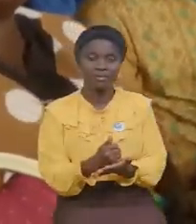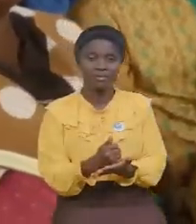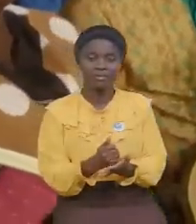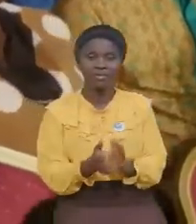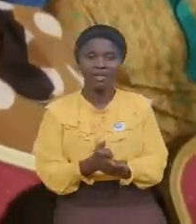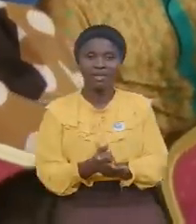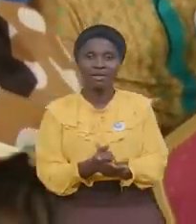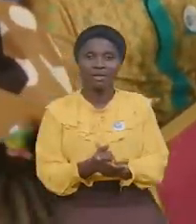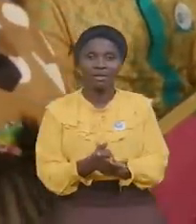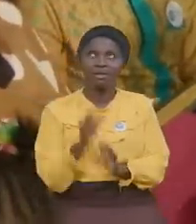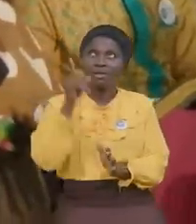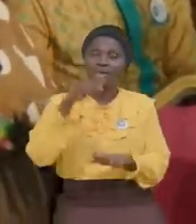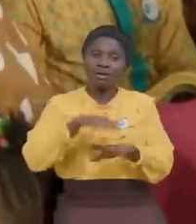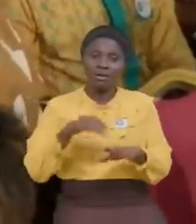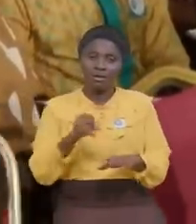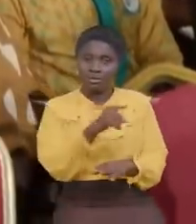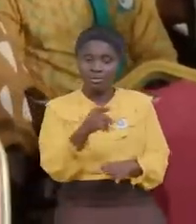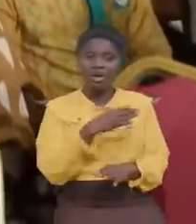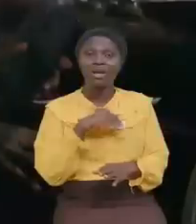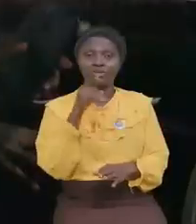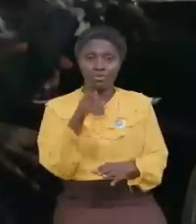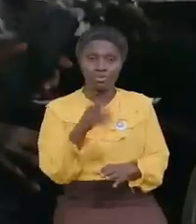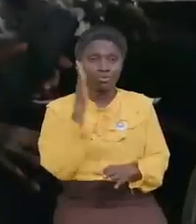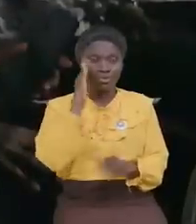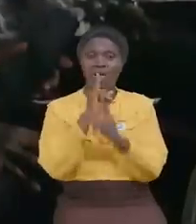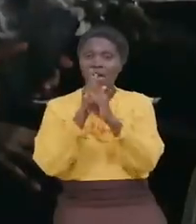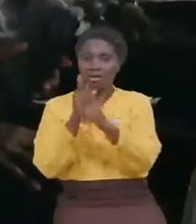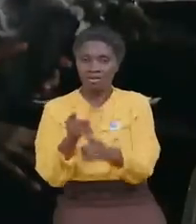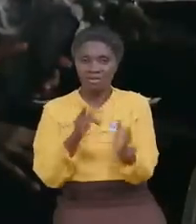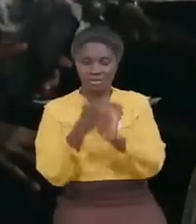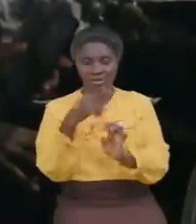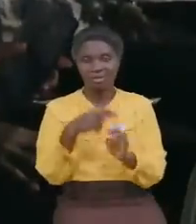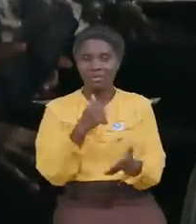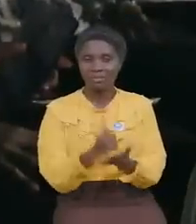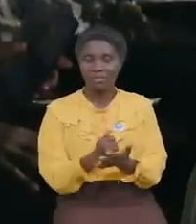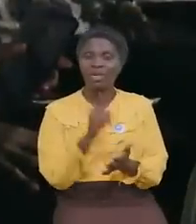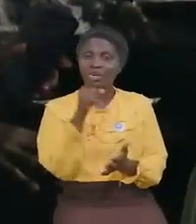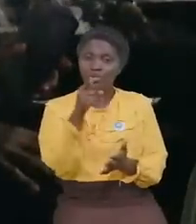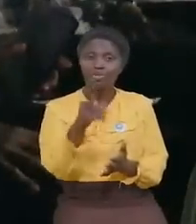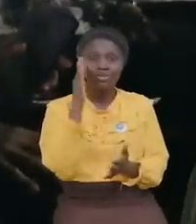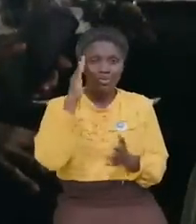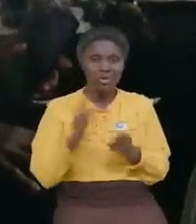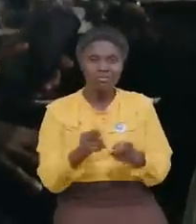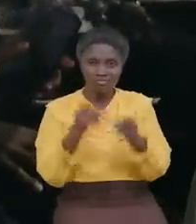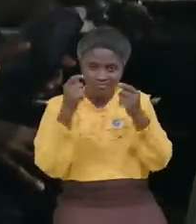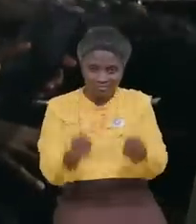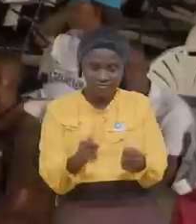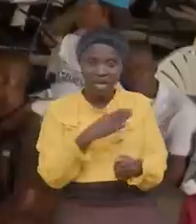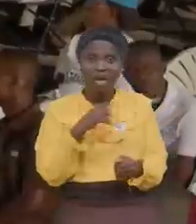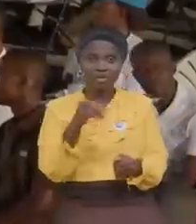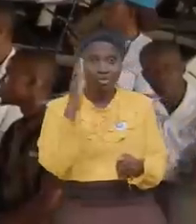He calls you and you will answer. You will make haste and you will come